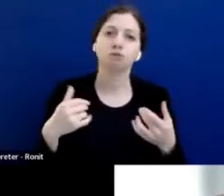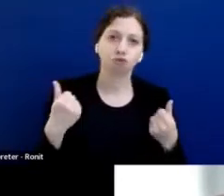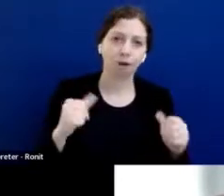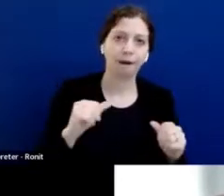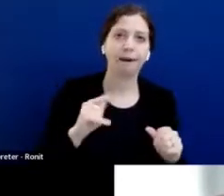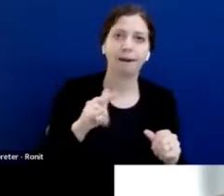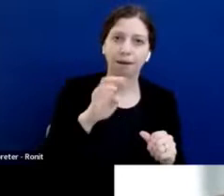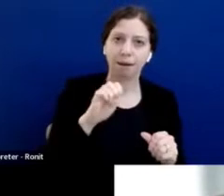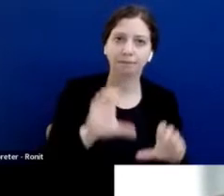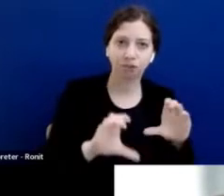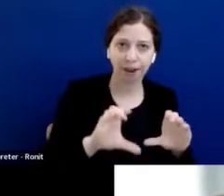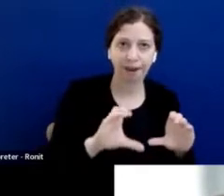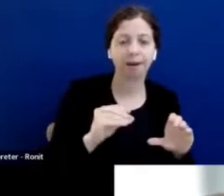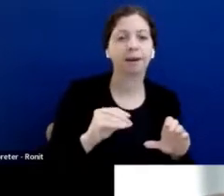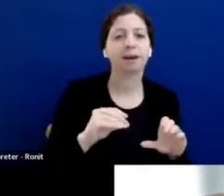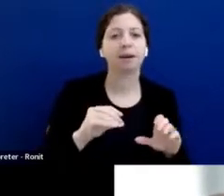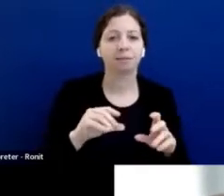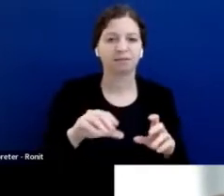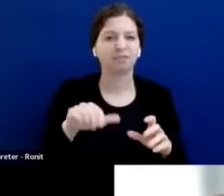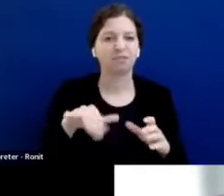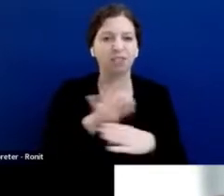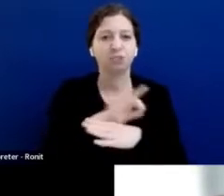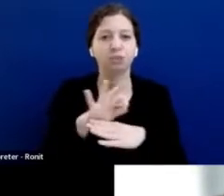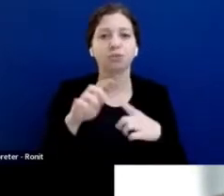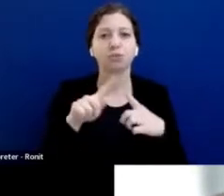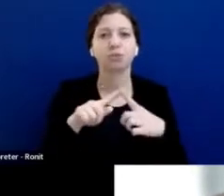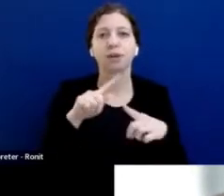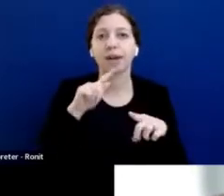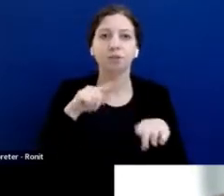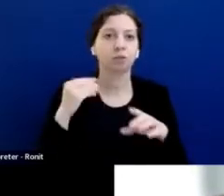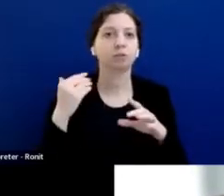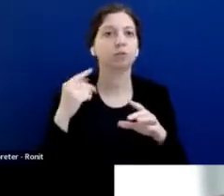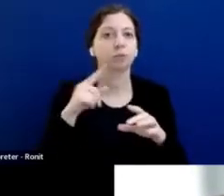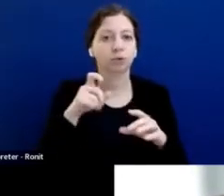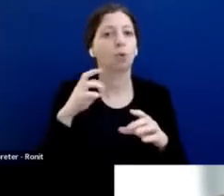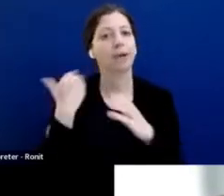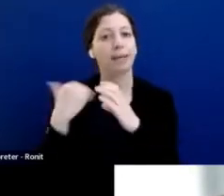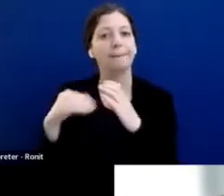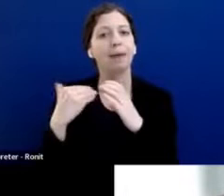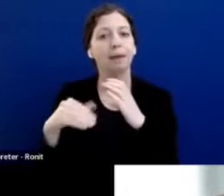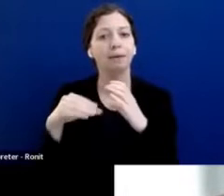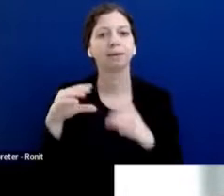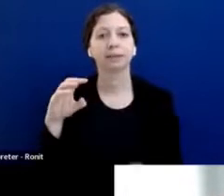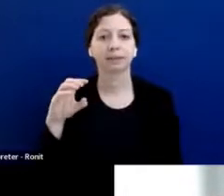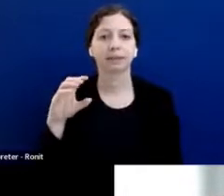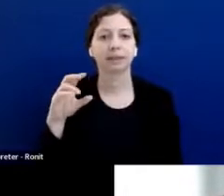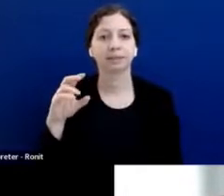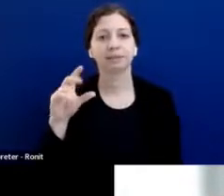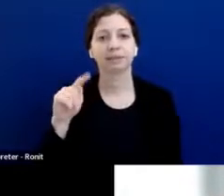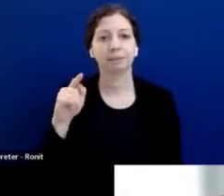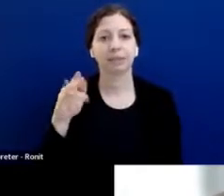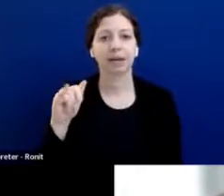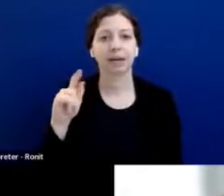that doesn't get an answer for you, please email hsri.org. A